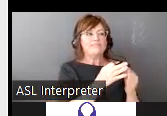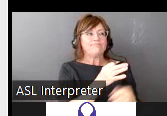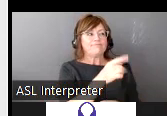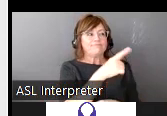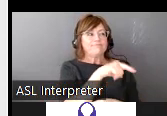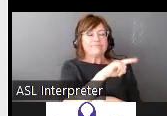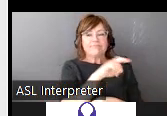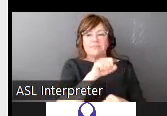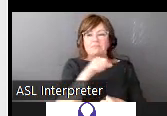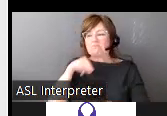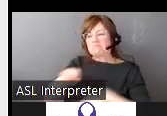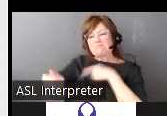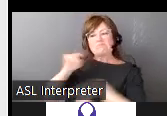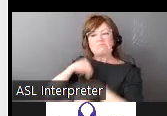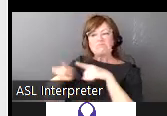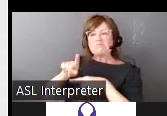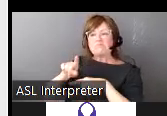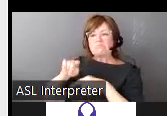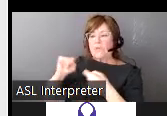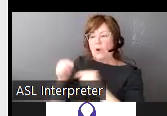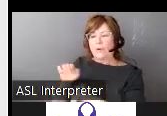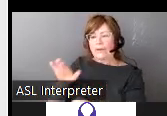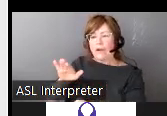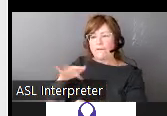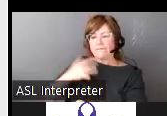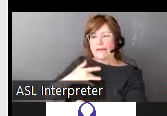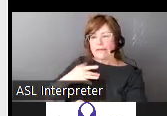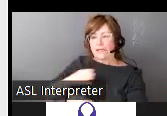potentially lead to emotional abuse.